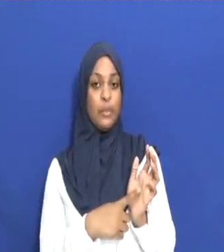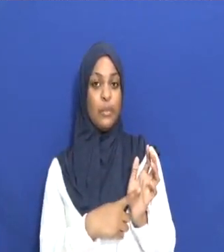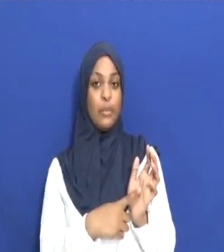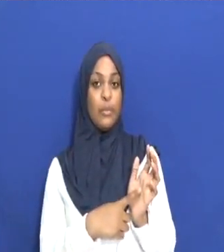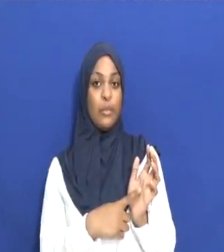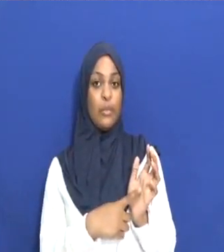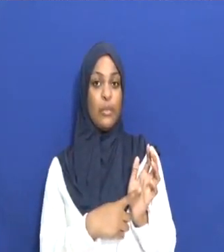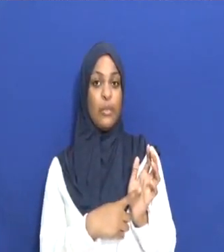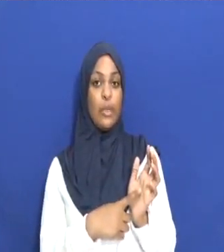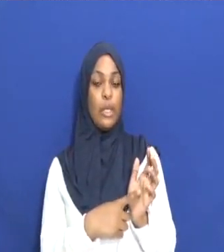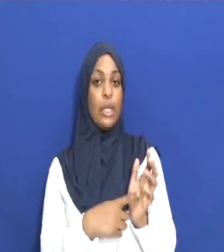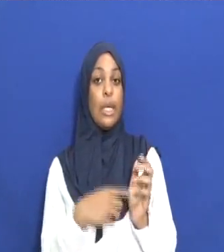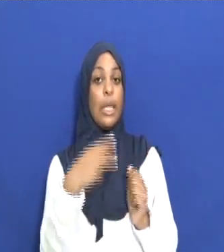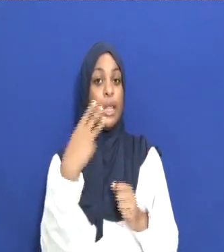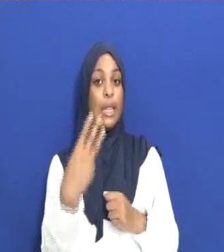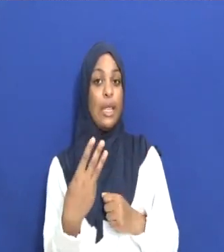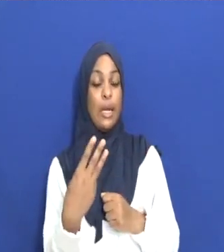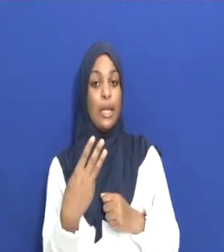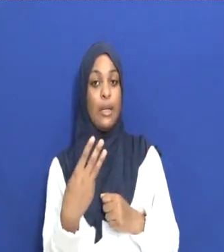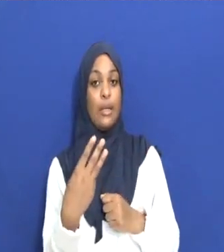3 times.